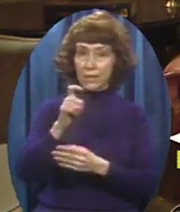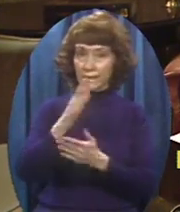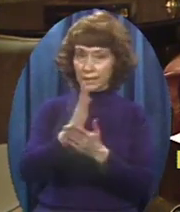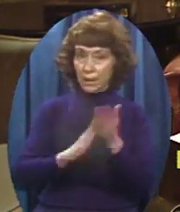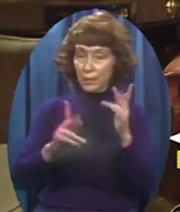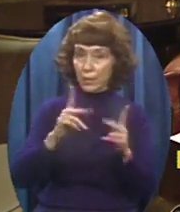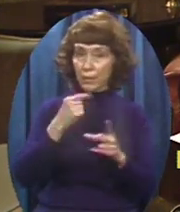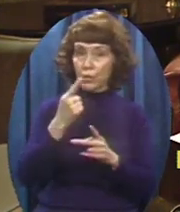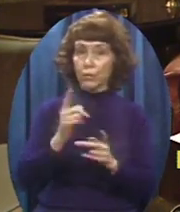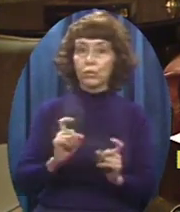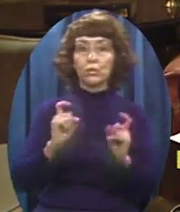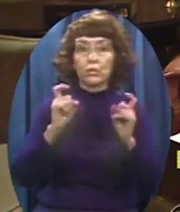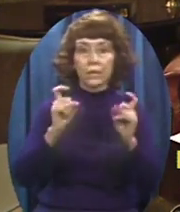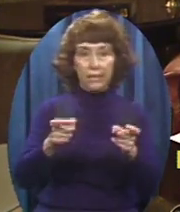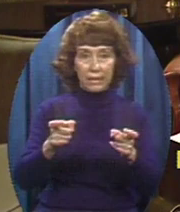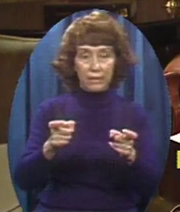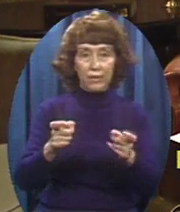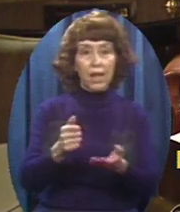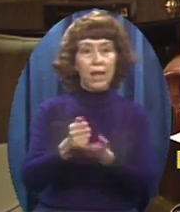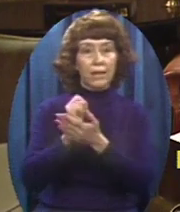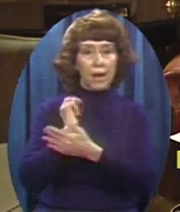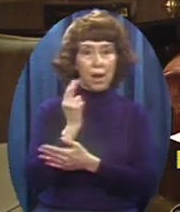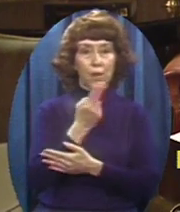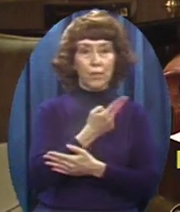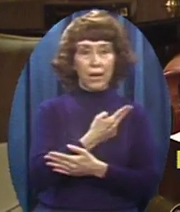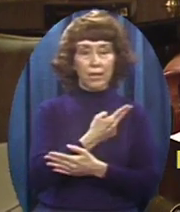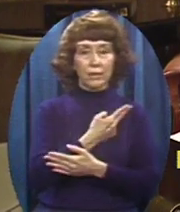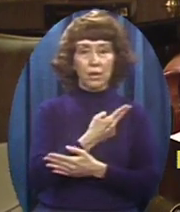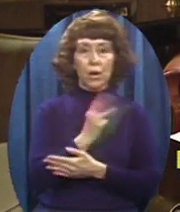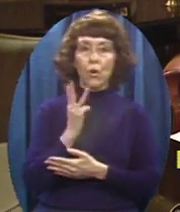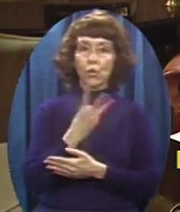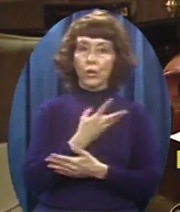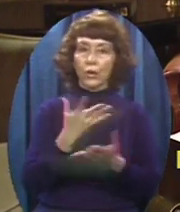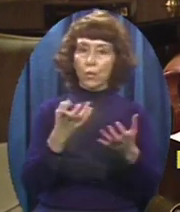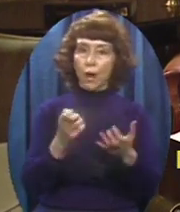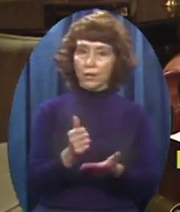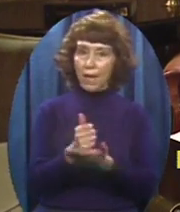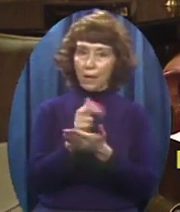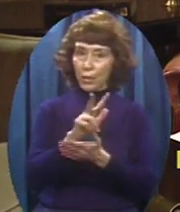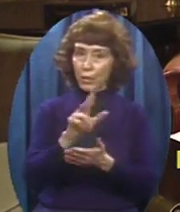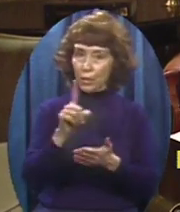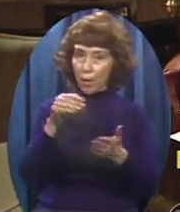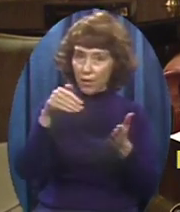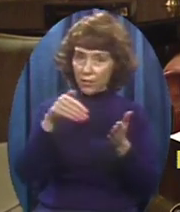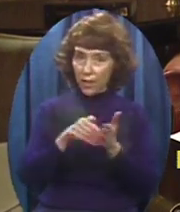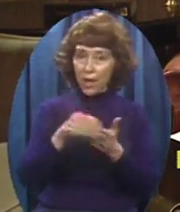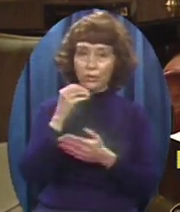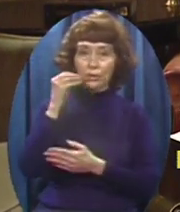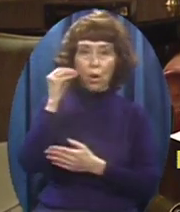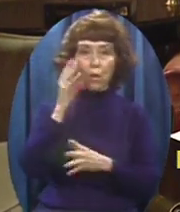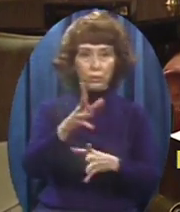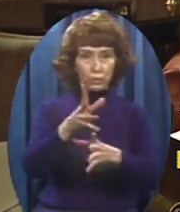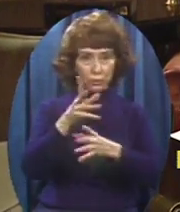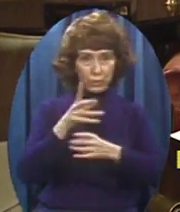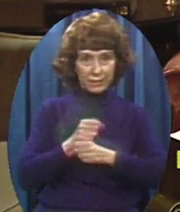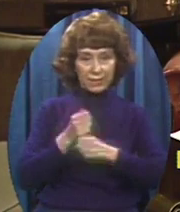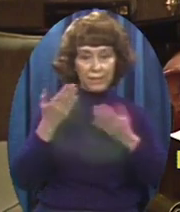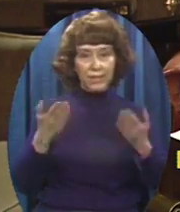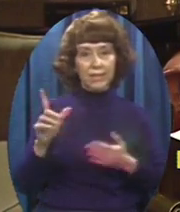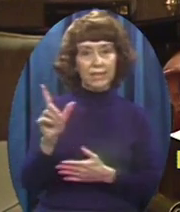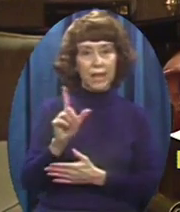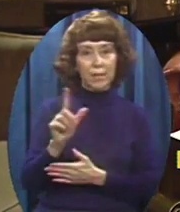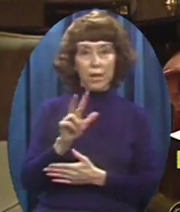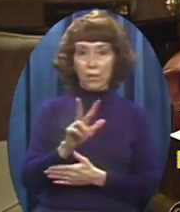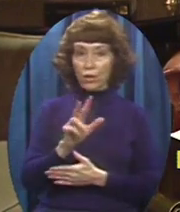a tax-deductible contribution, so that we can help 31,000 homes to get this library,